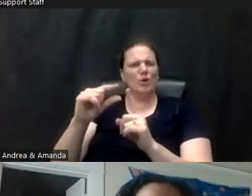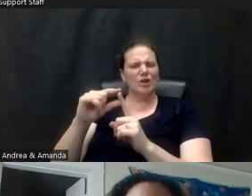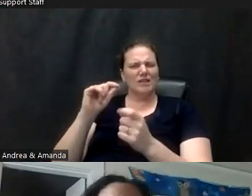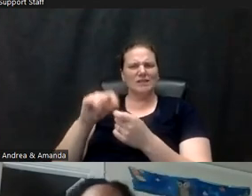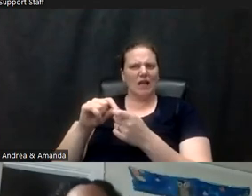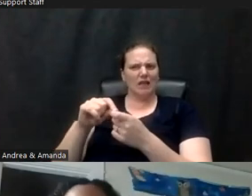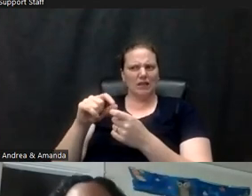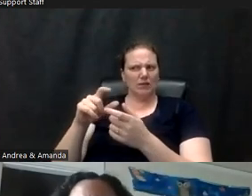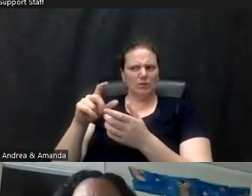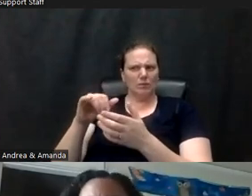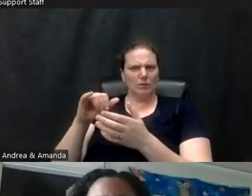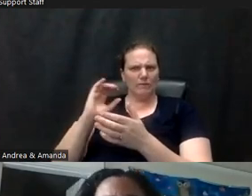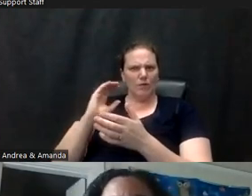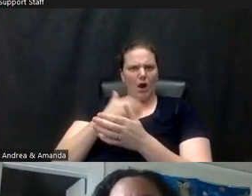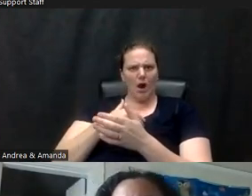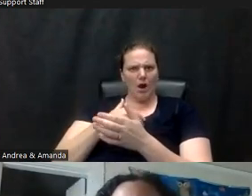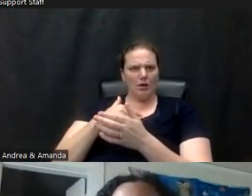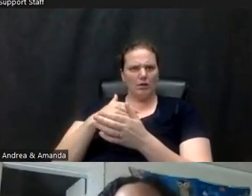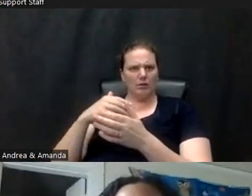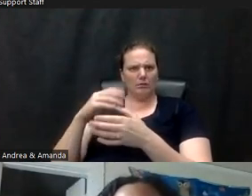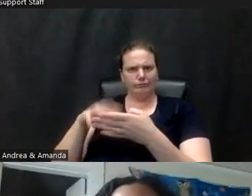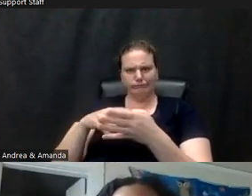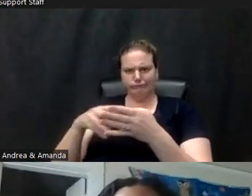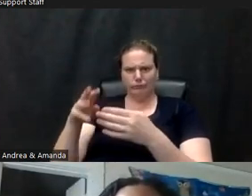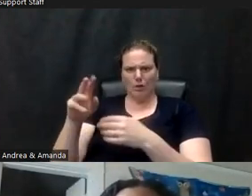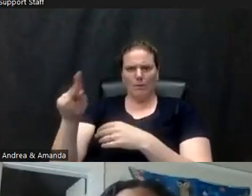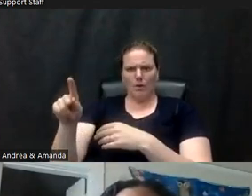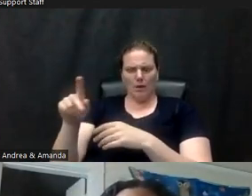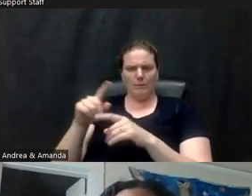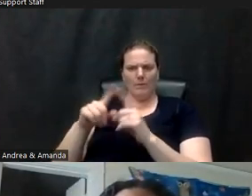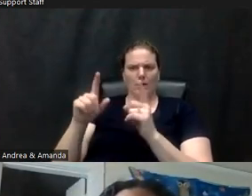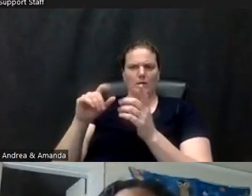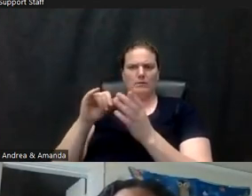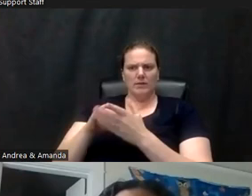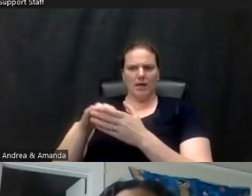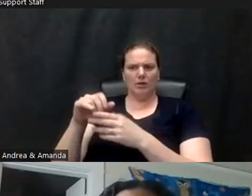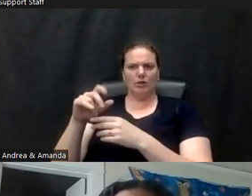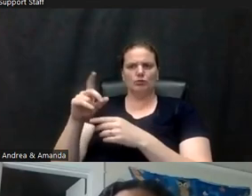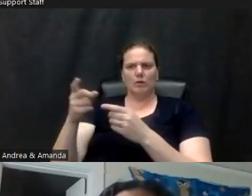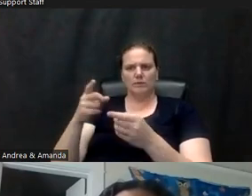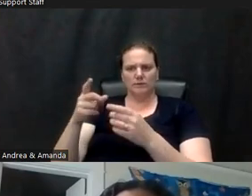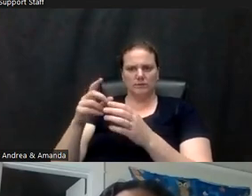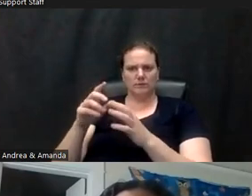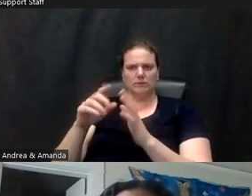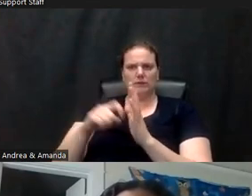in terms of our matrix here in Portland, but that the directives are a key